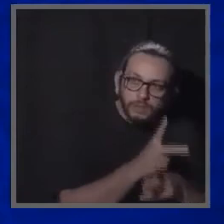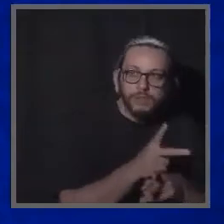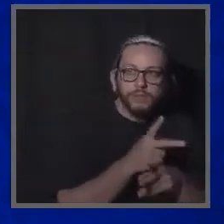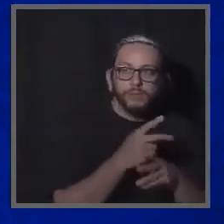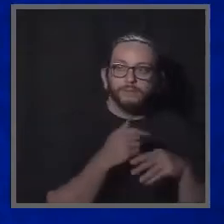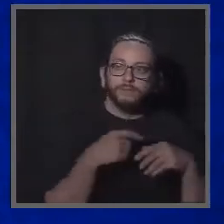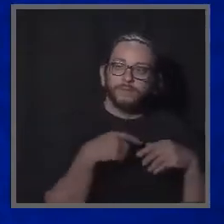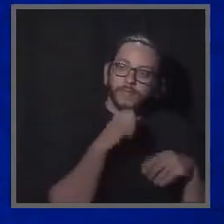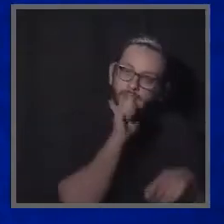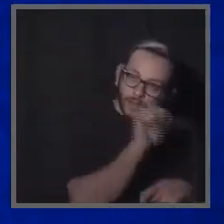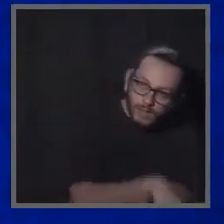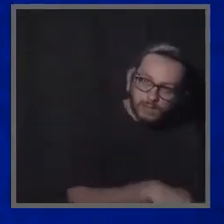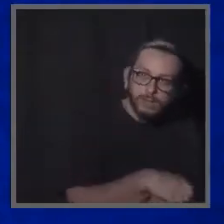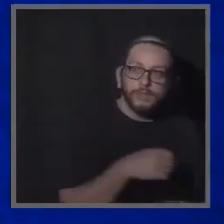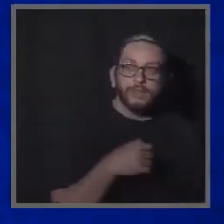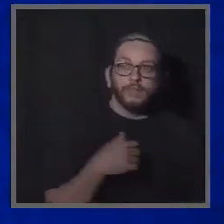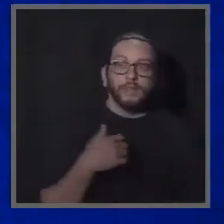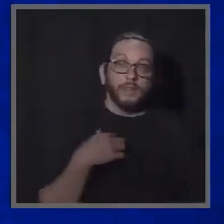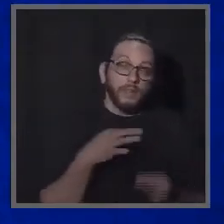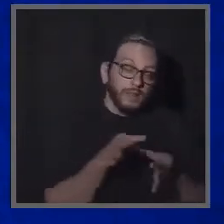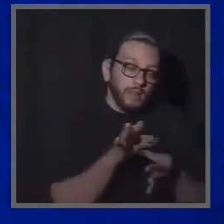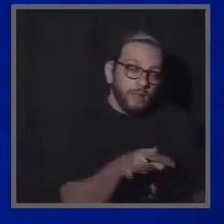suggestion for imagining the future.